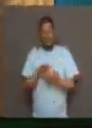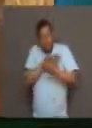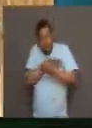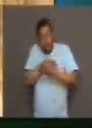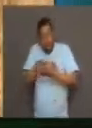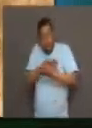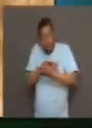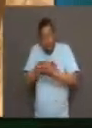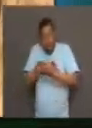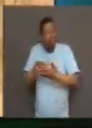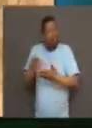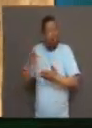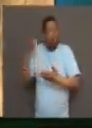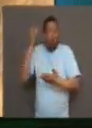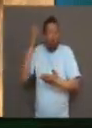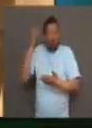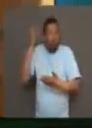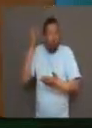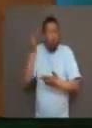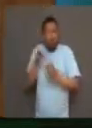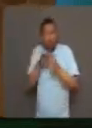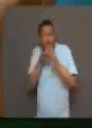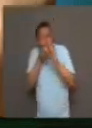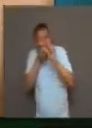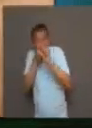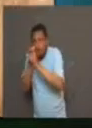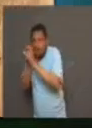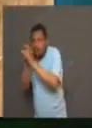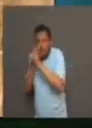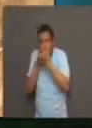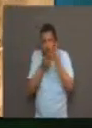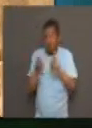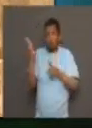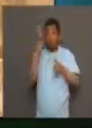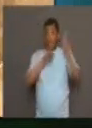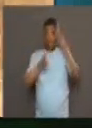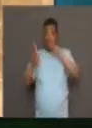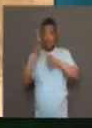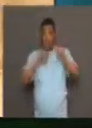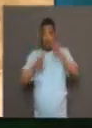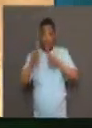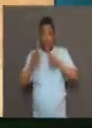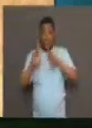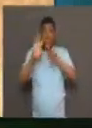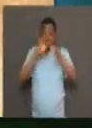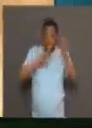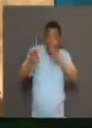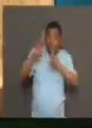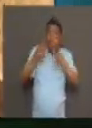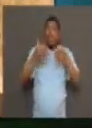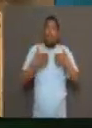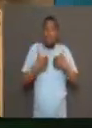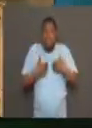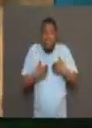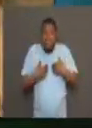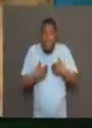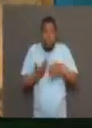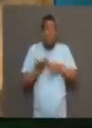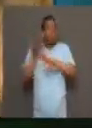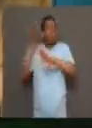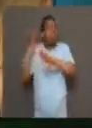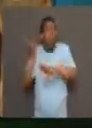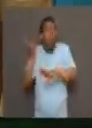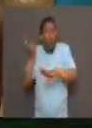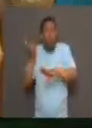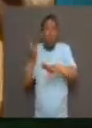Studies of the primitive hunter-gatherer societies that existed before